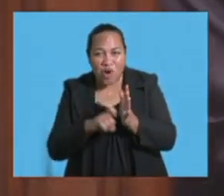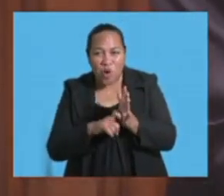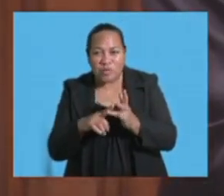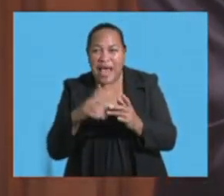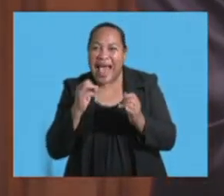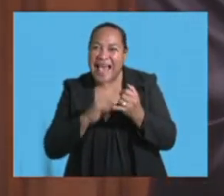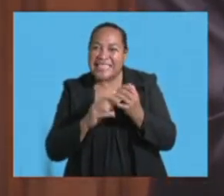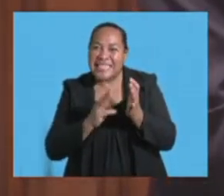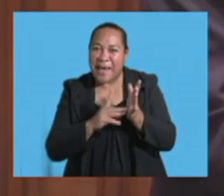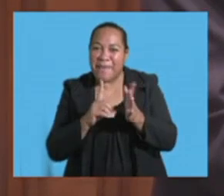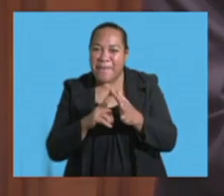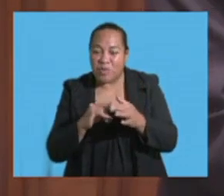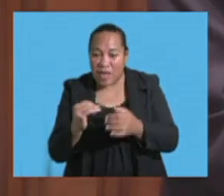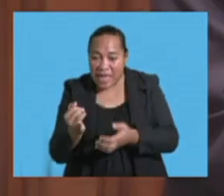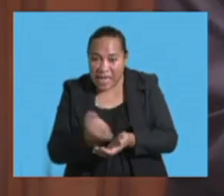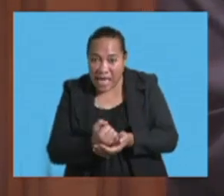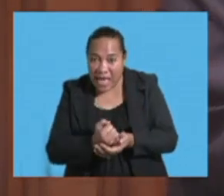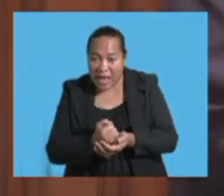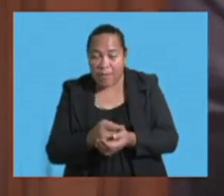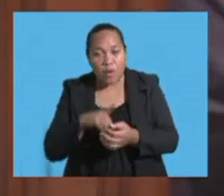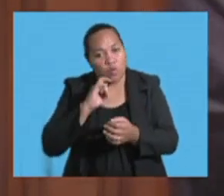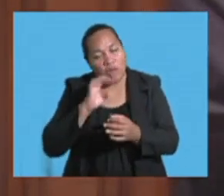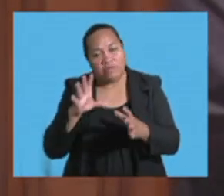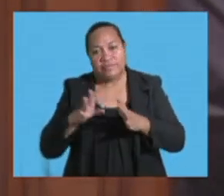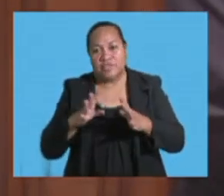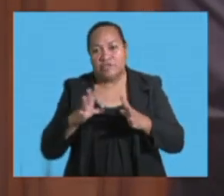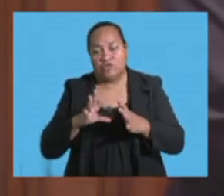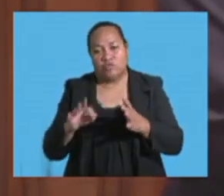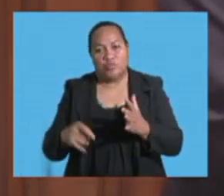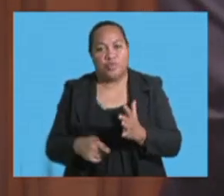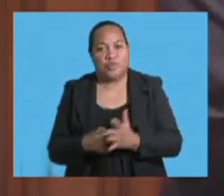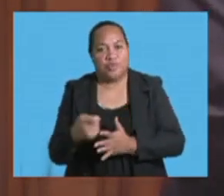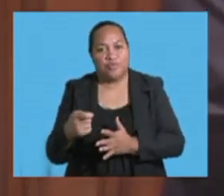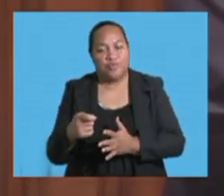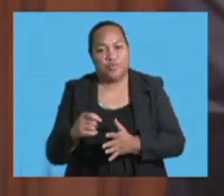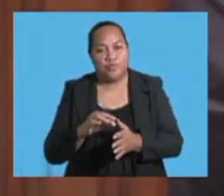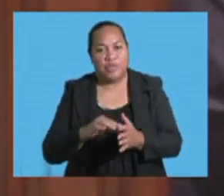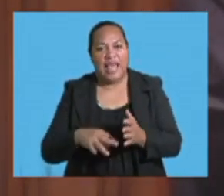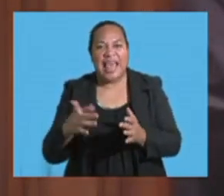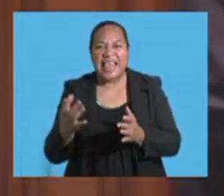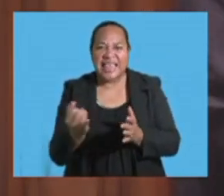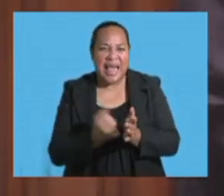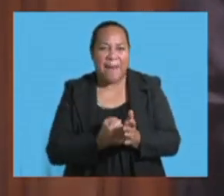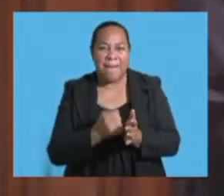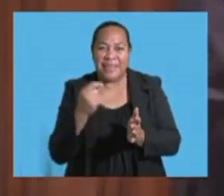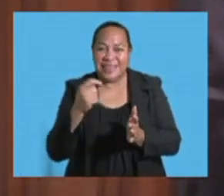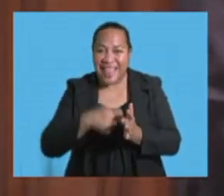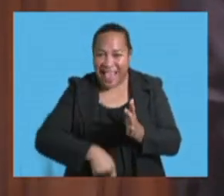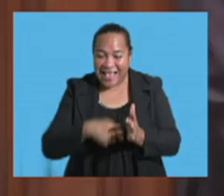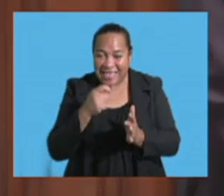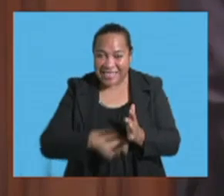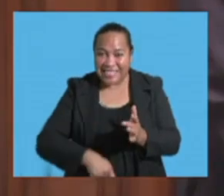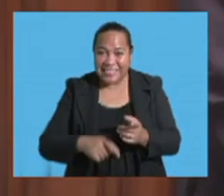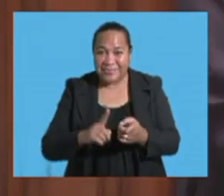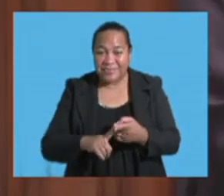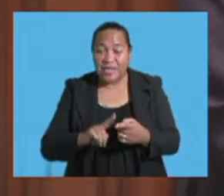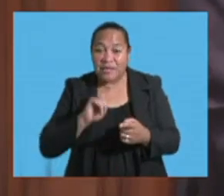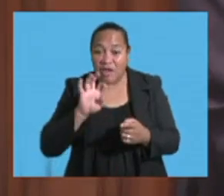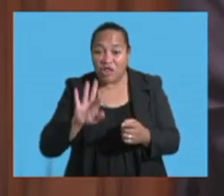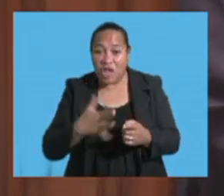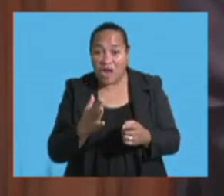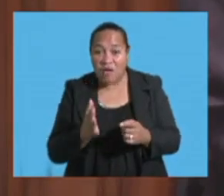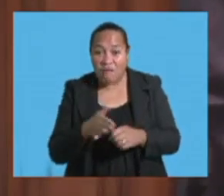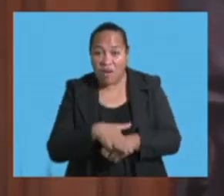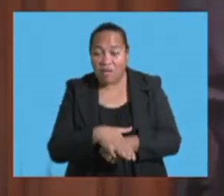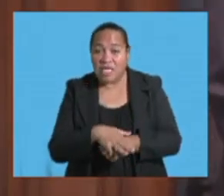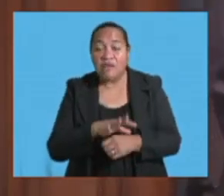SME, the income shall be exempt from income tax only if the annual gross turnover or sales does not